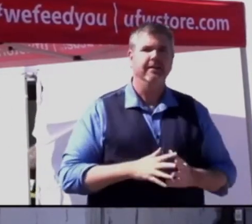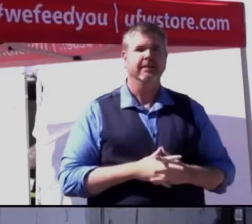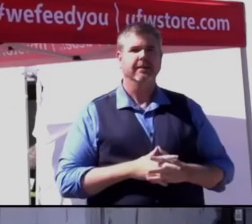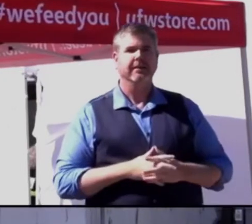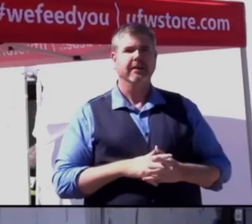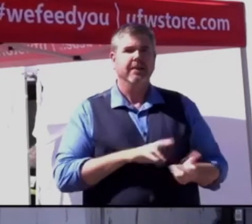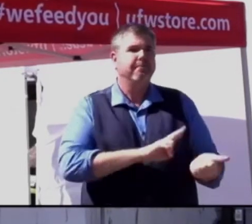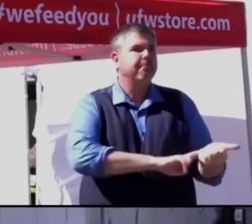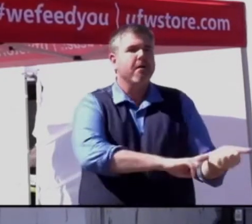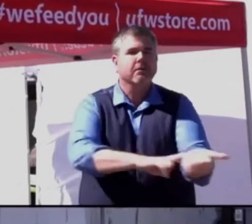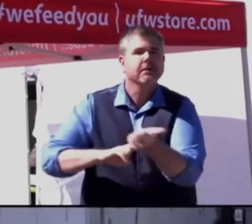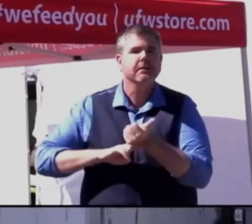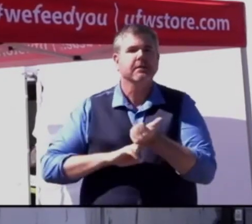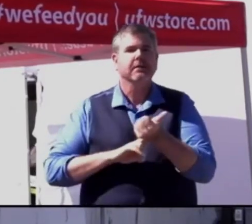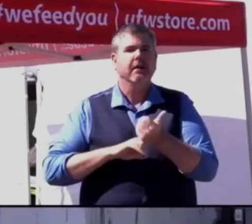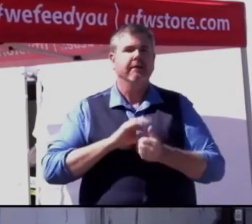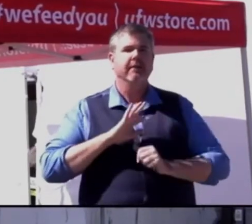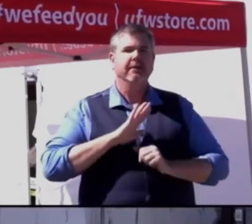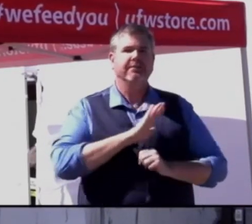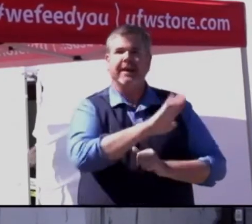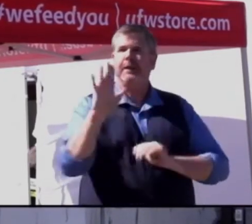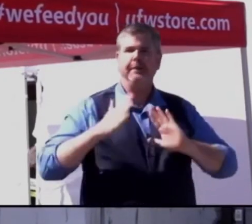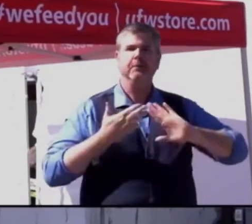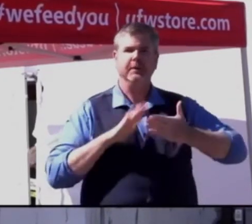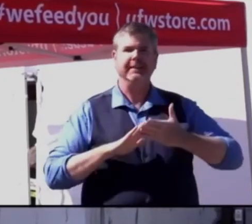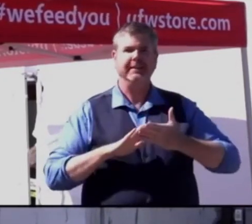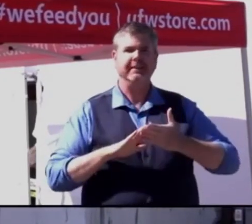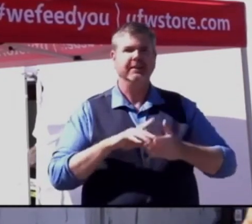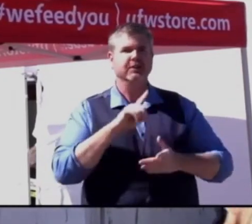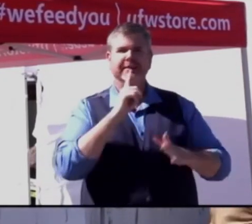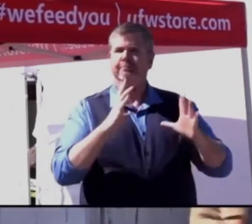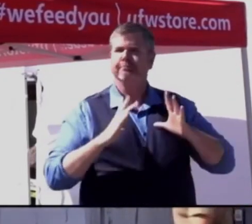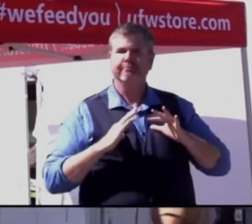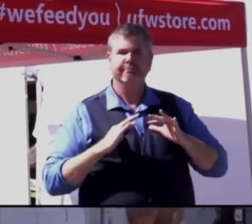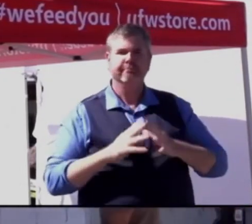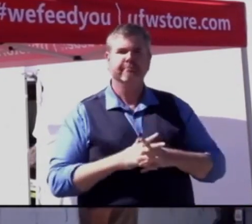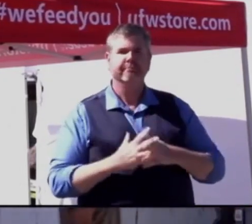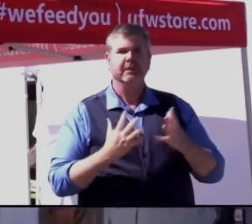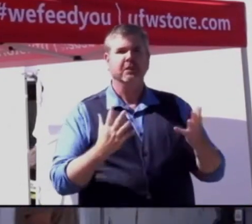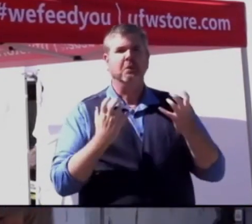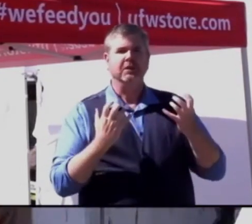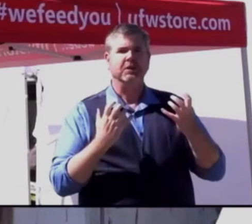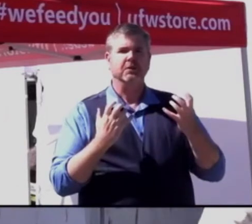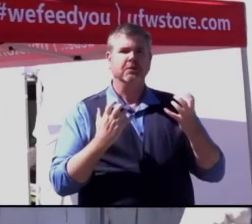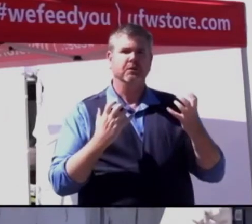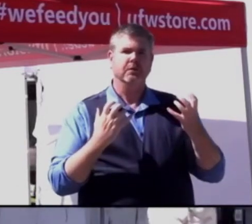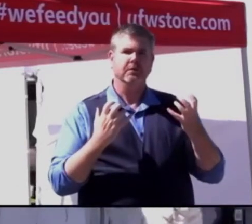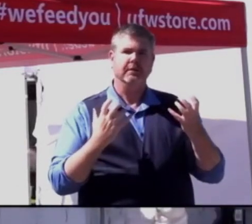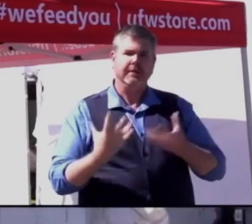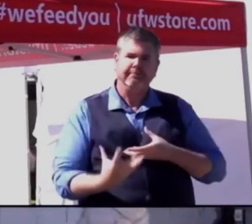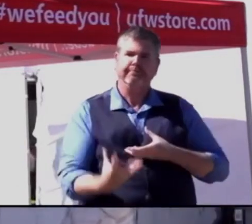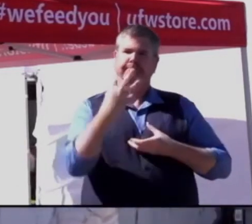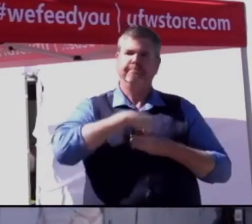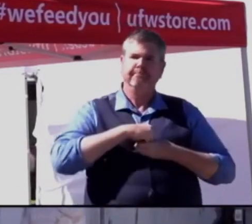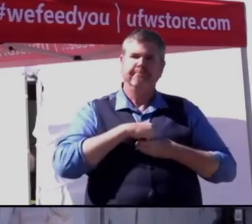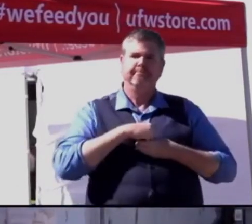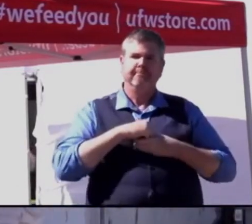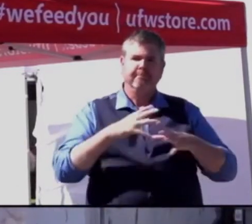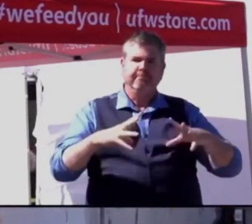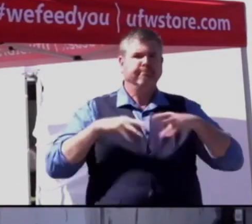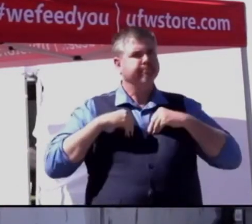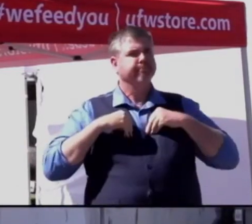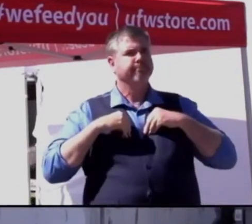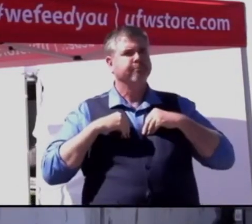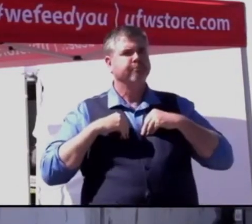here today. It's extraordinary, and I just want to soak it up. I just want to soak it up. The people that are